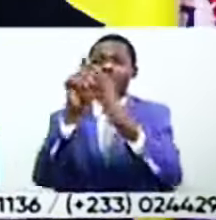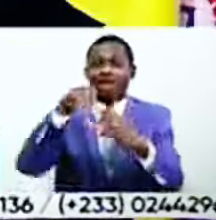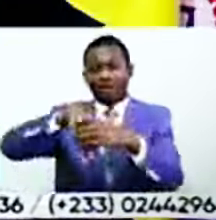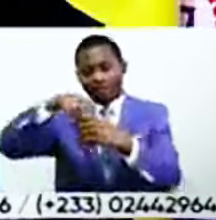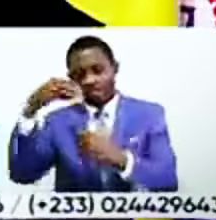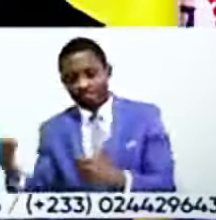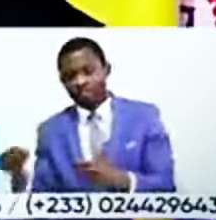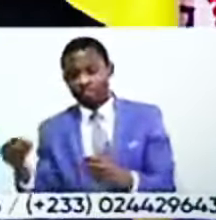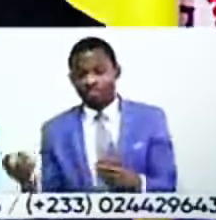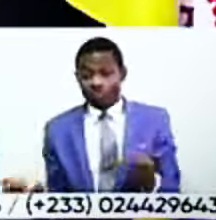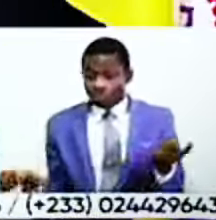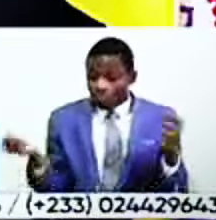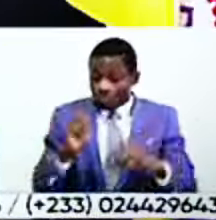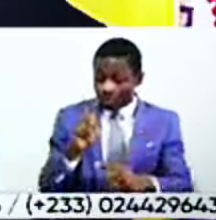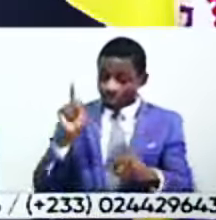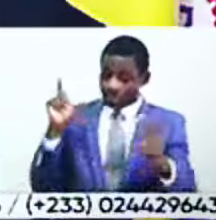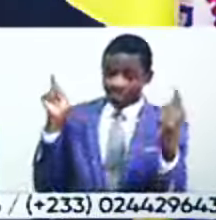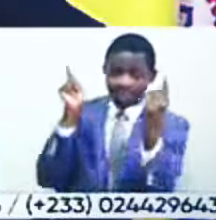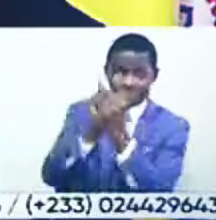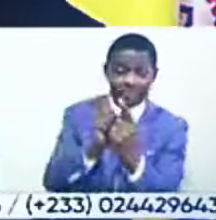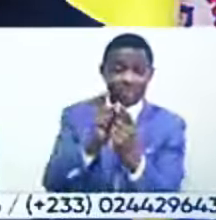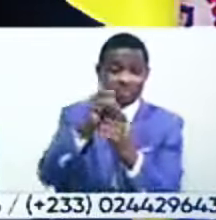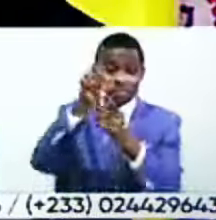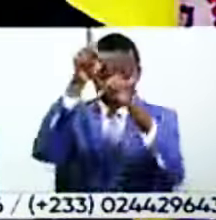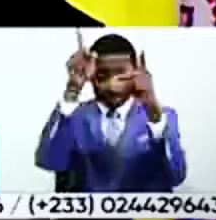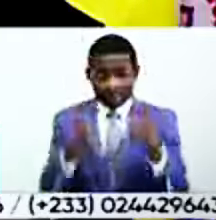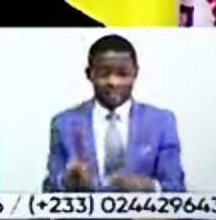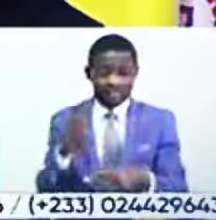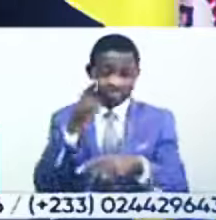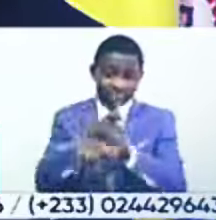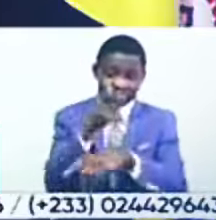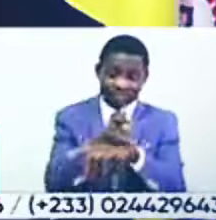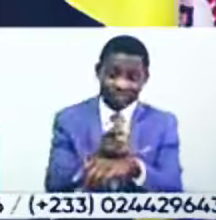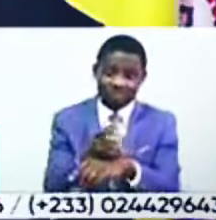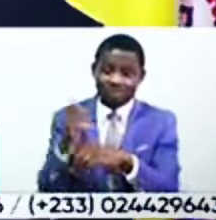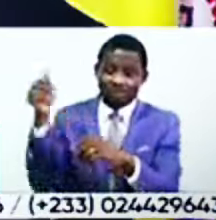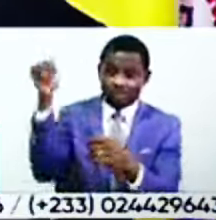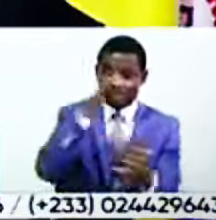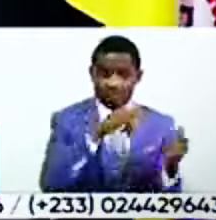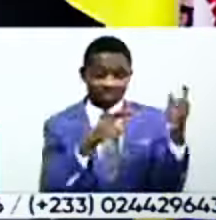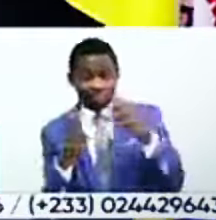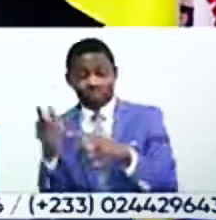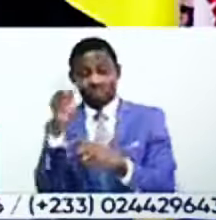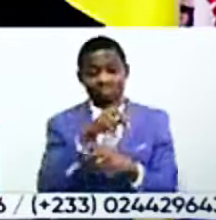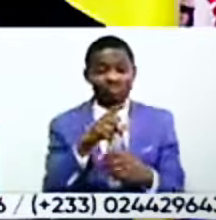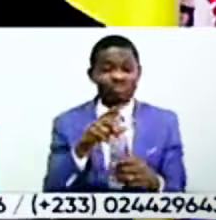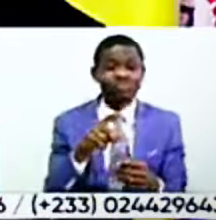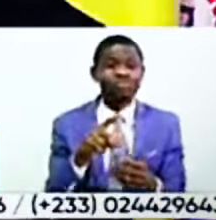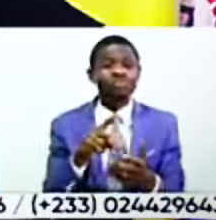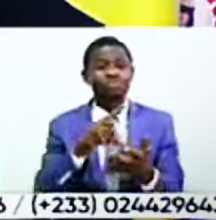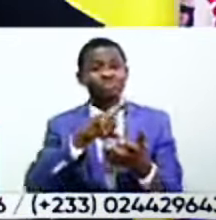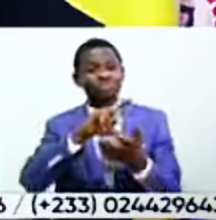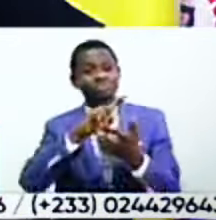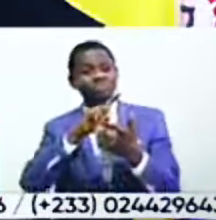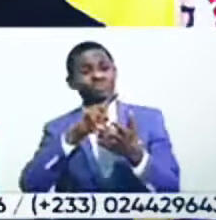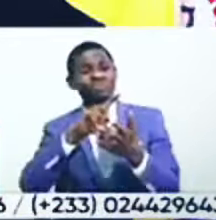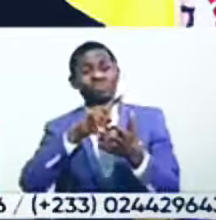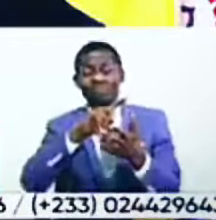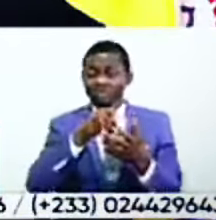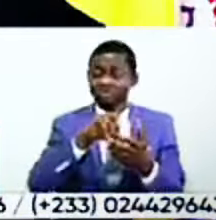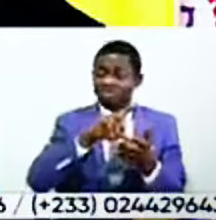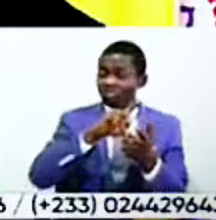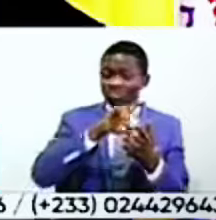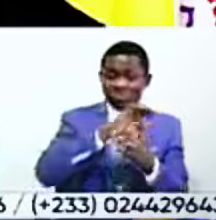a drunkard, you don't drink on your head. You don't use the liquor to smear